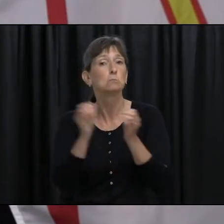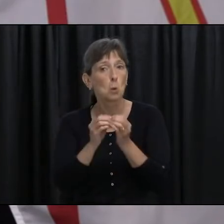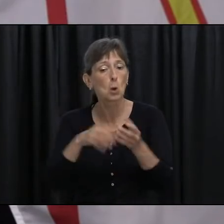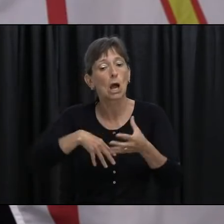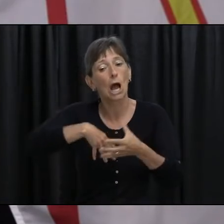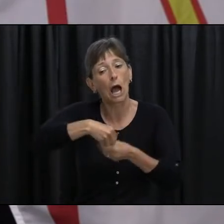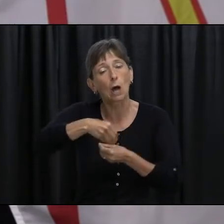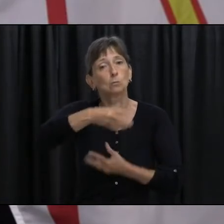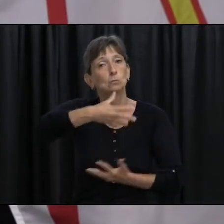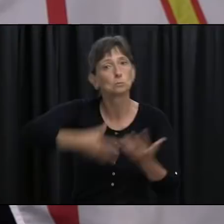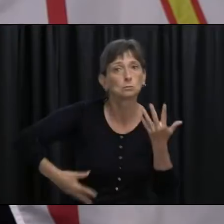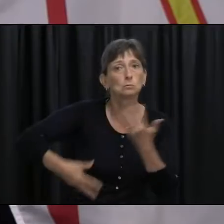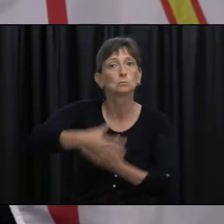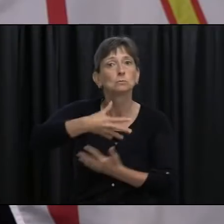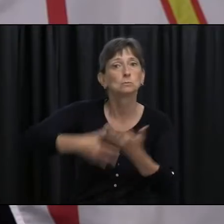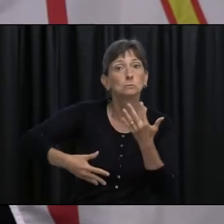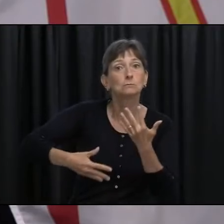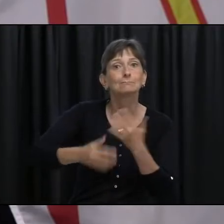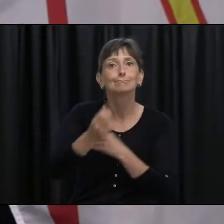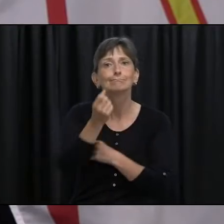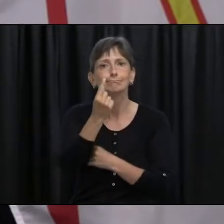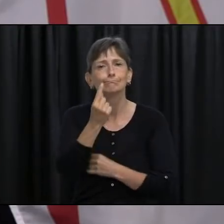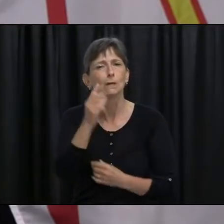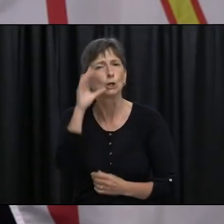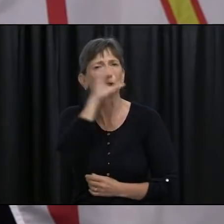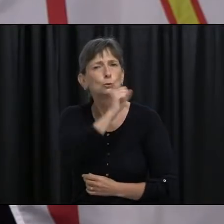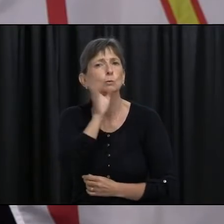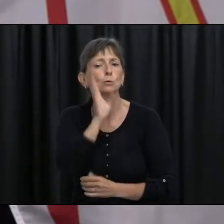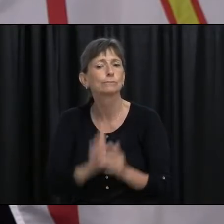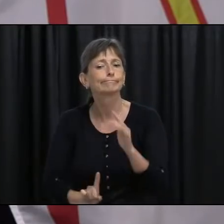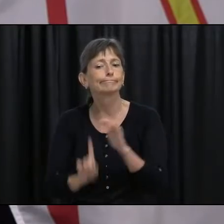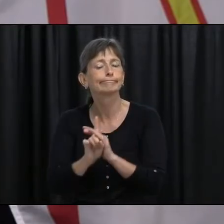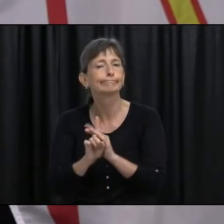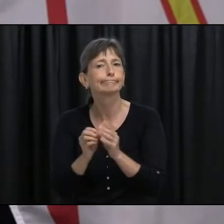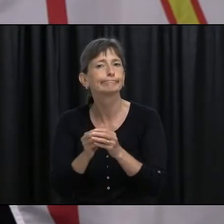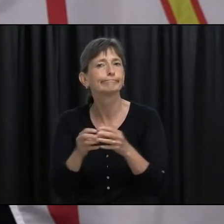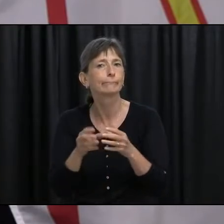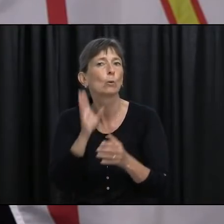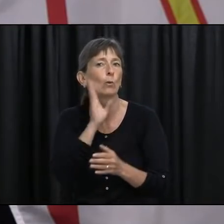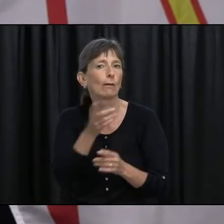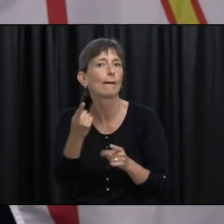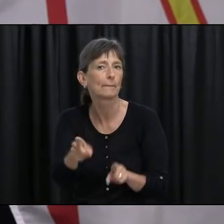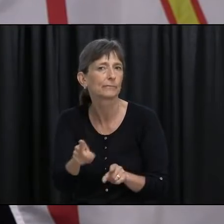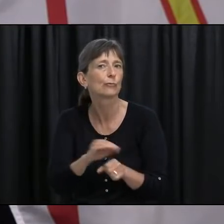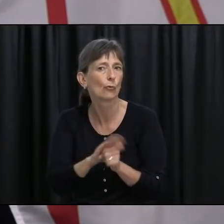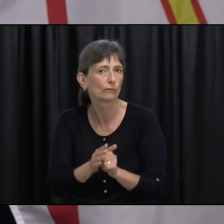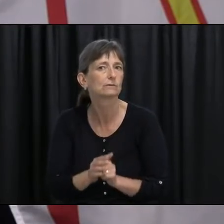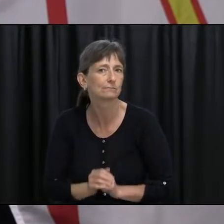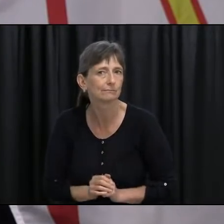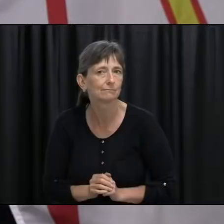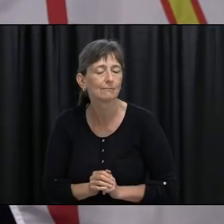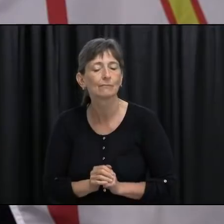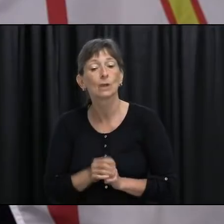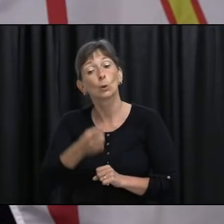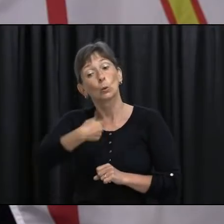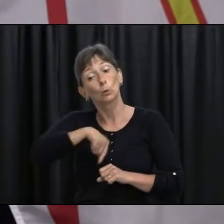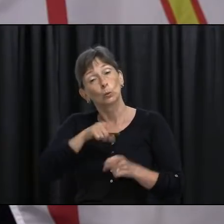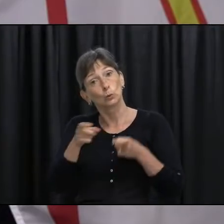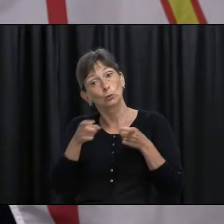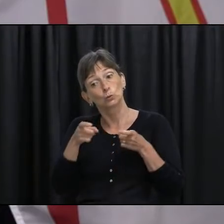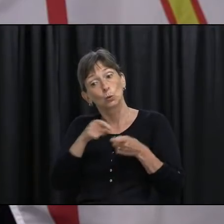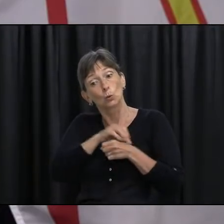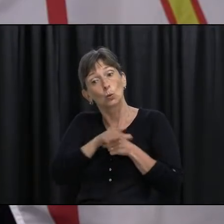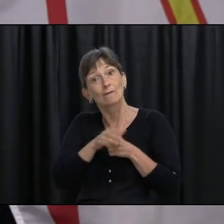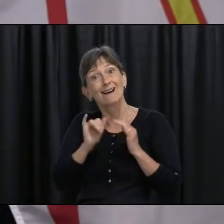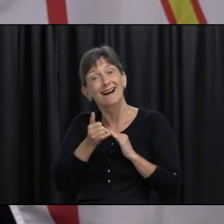can fully expect to see new cases of COVID-19 in our communities. How well we do in keeping this virus contained depends on each